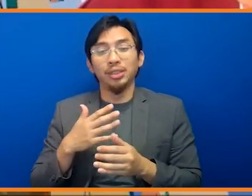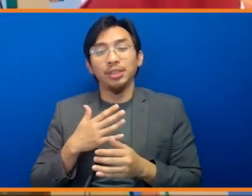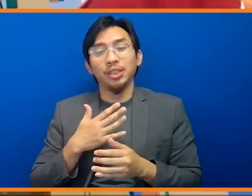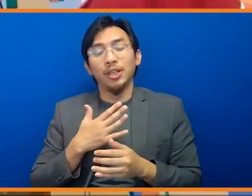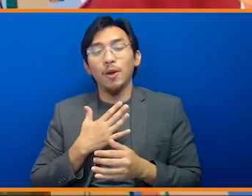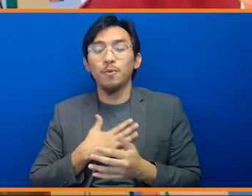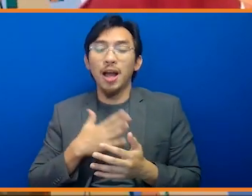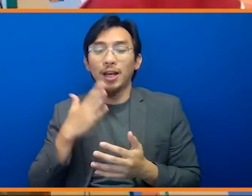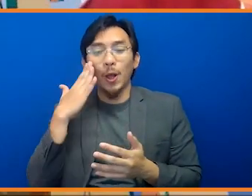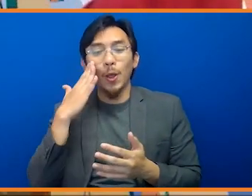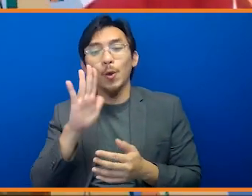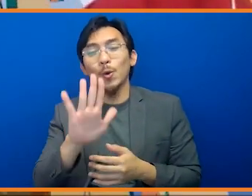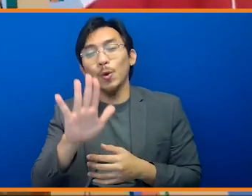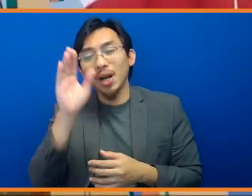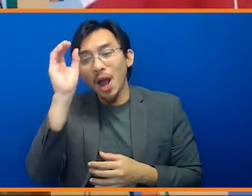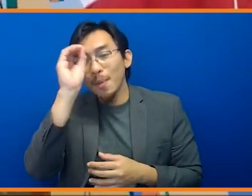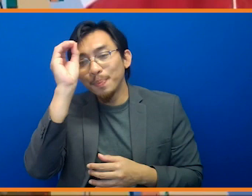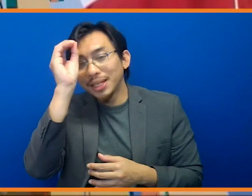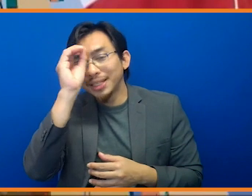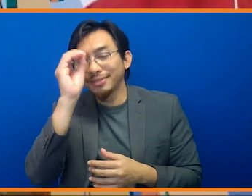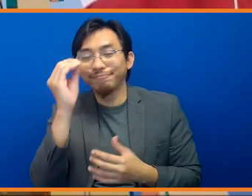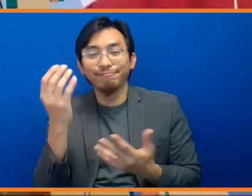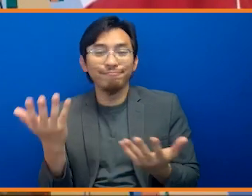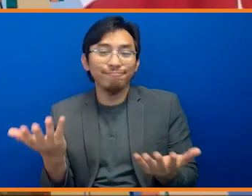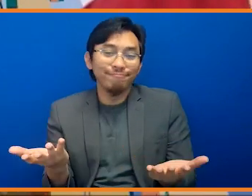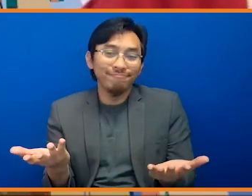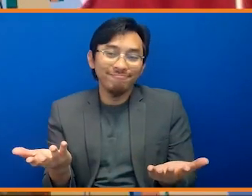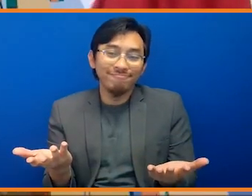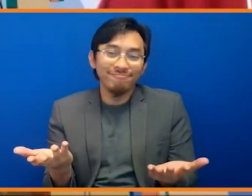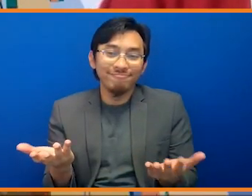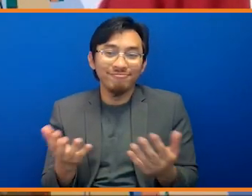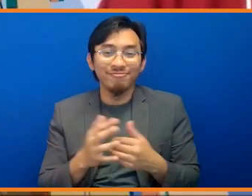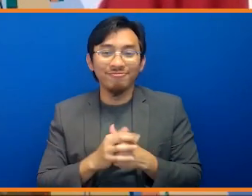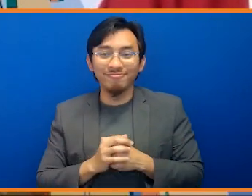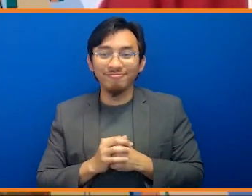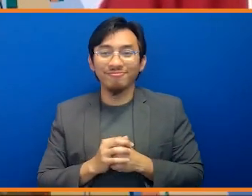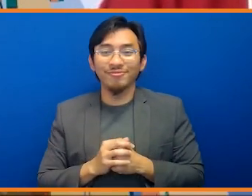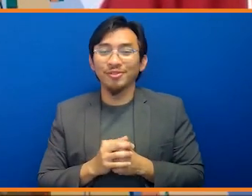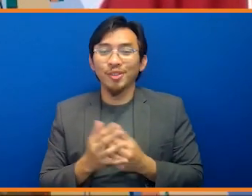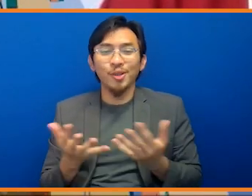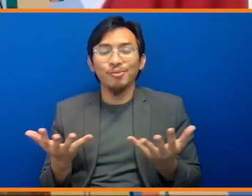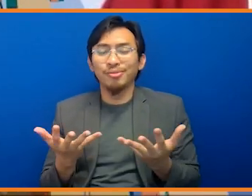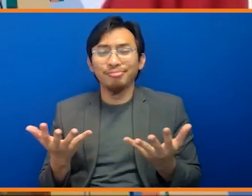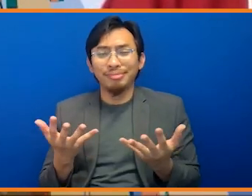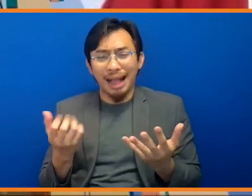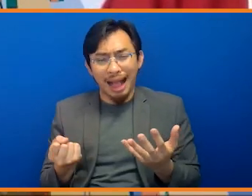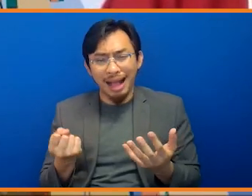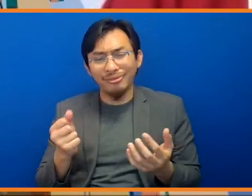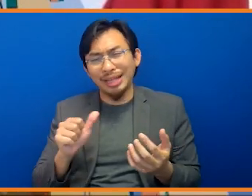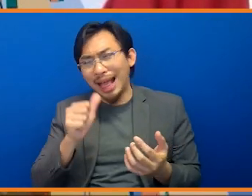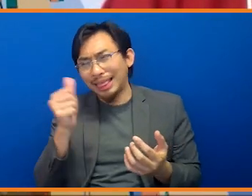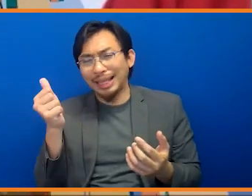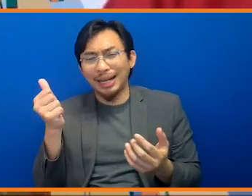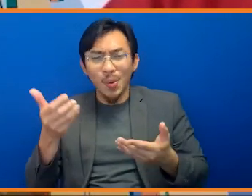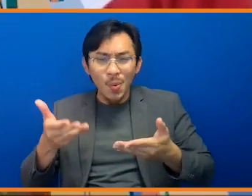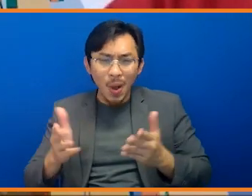your opinion on this one, and also what is the really innovative way